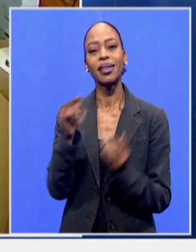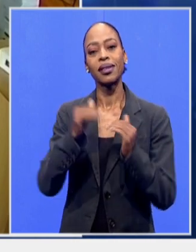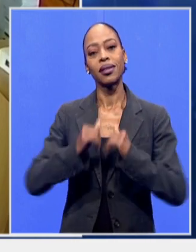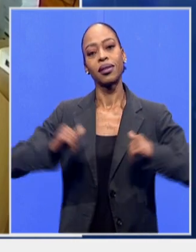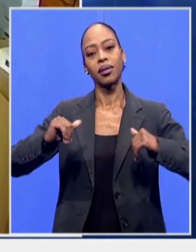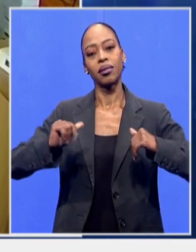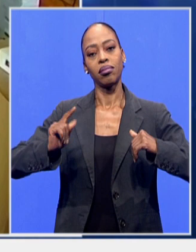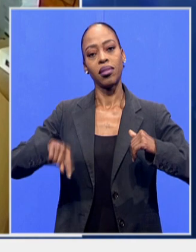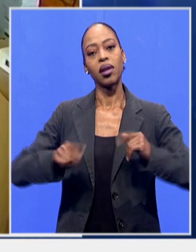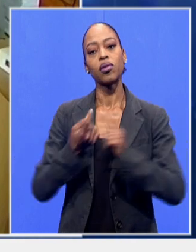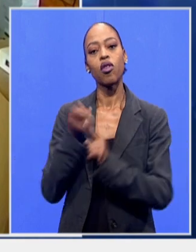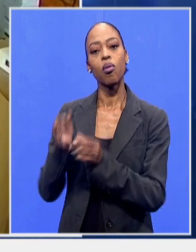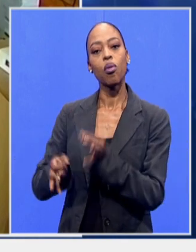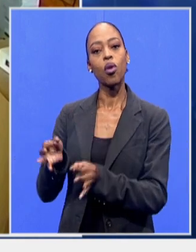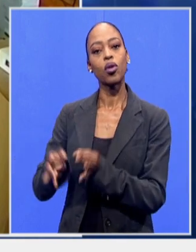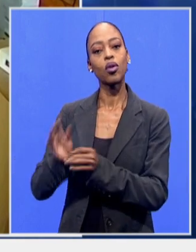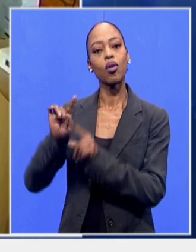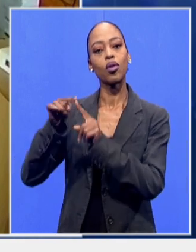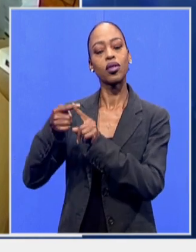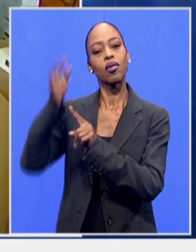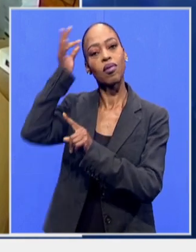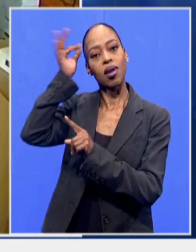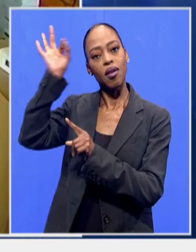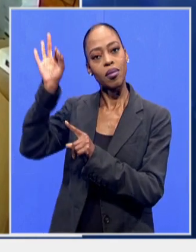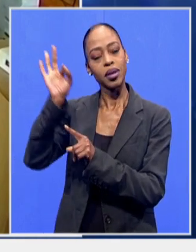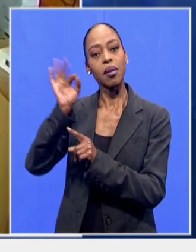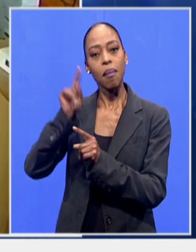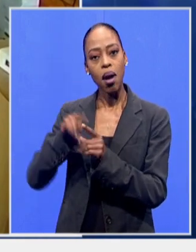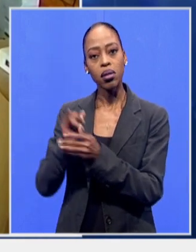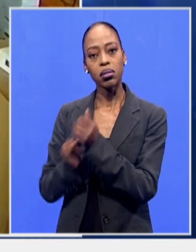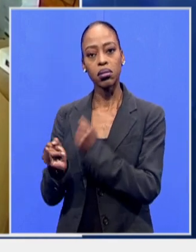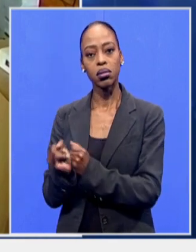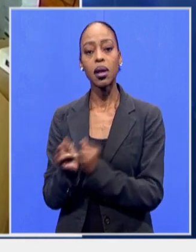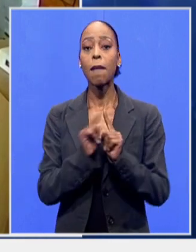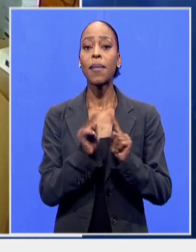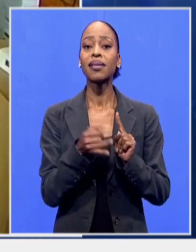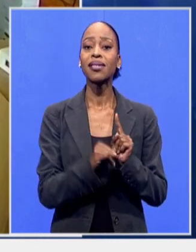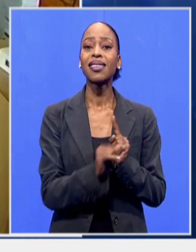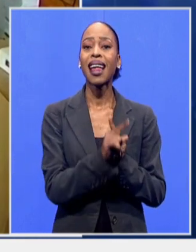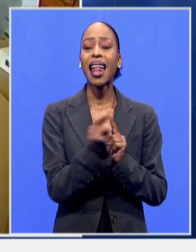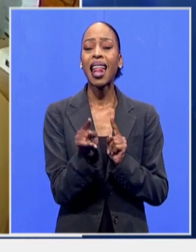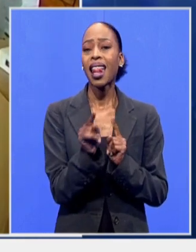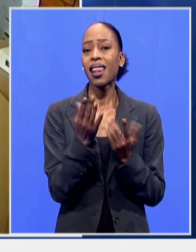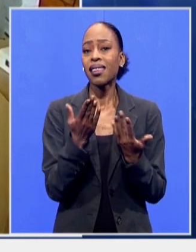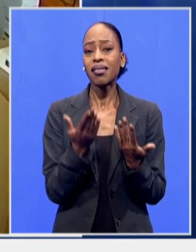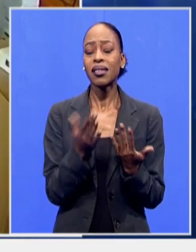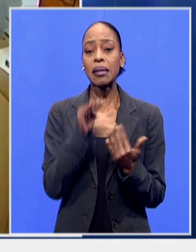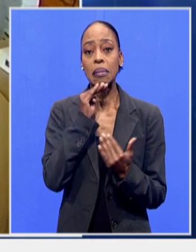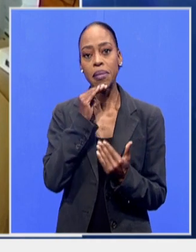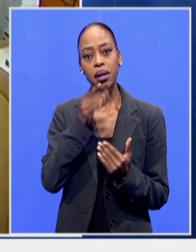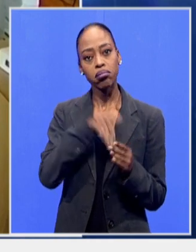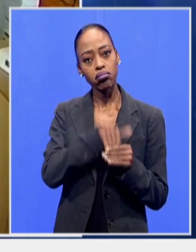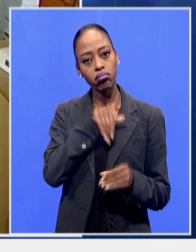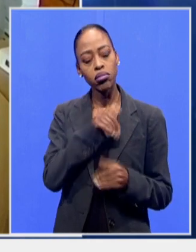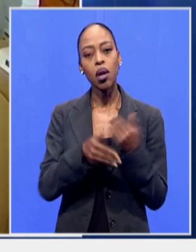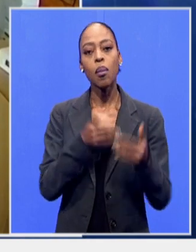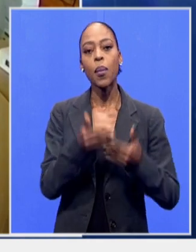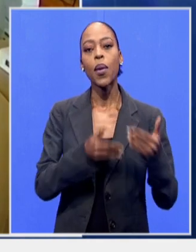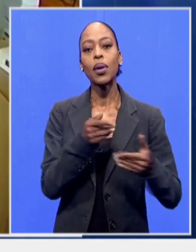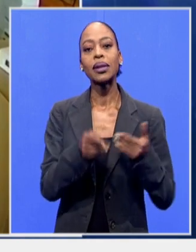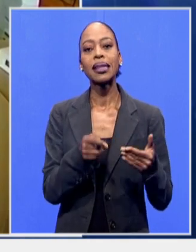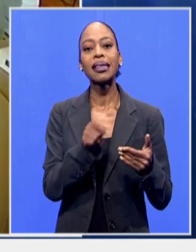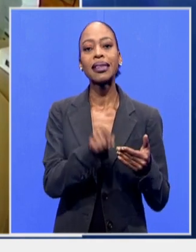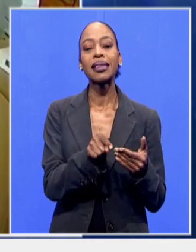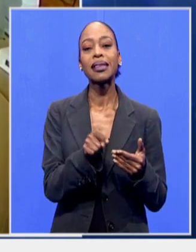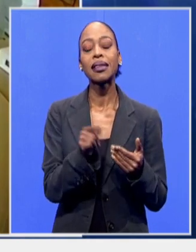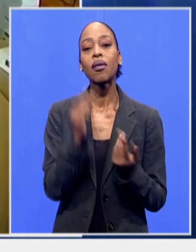separated from the executive of government. But that in itself is not, and that means that then the selection process gets the best person